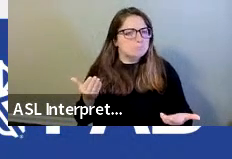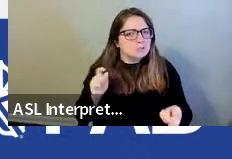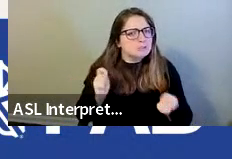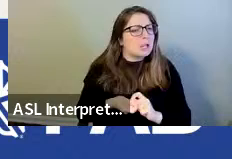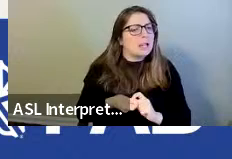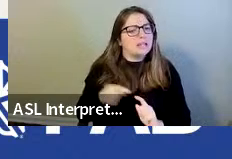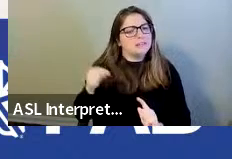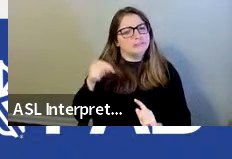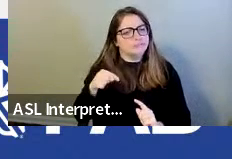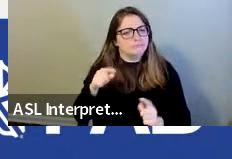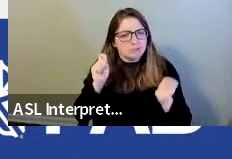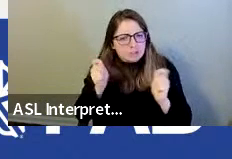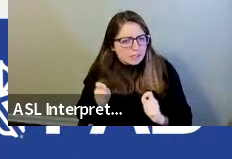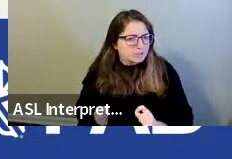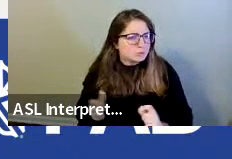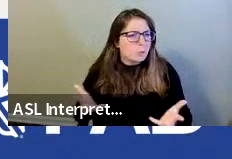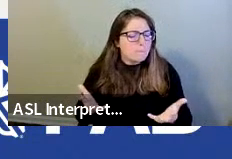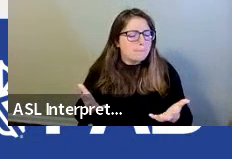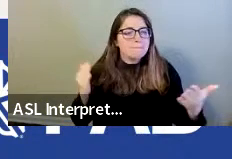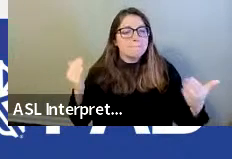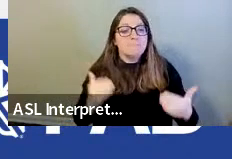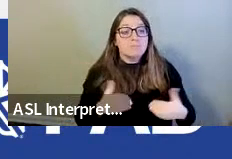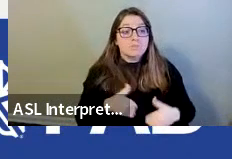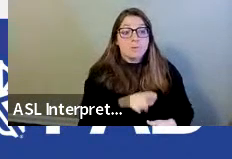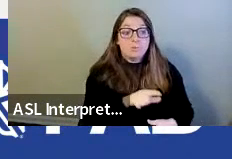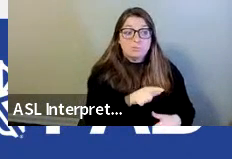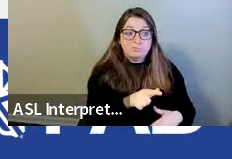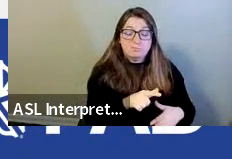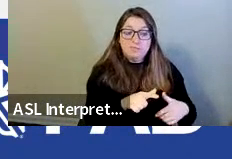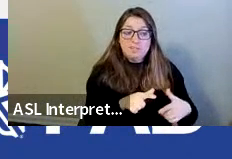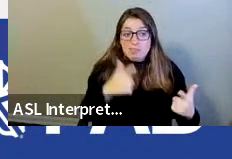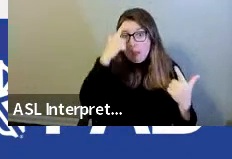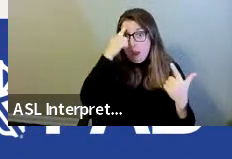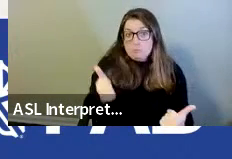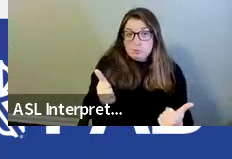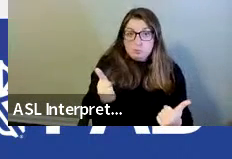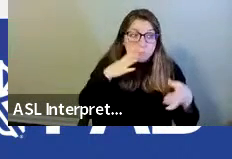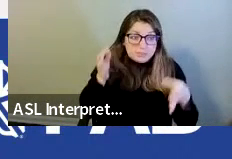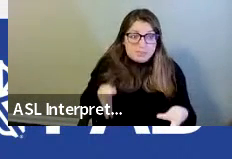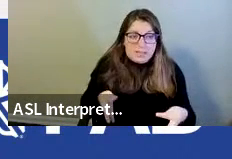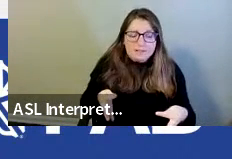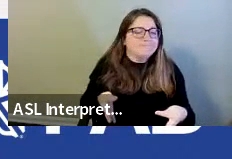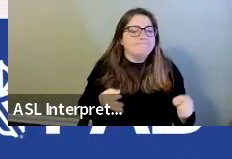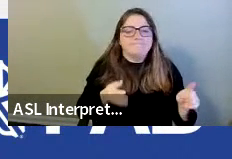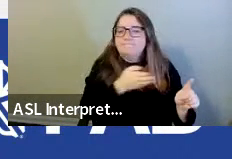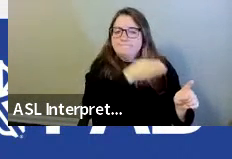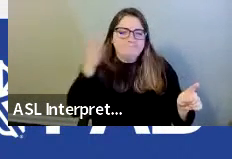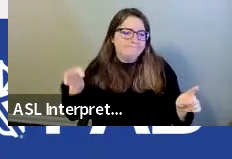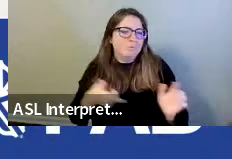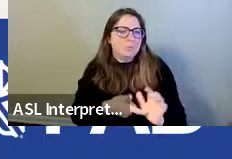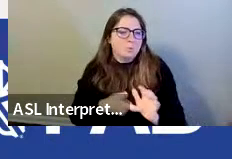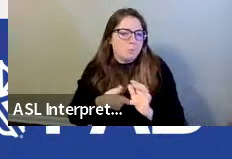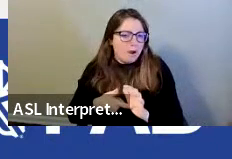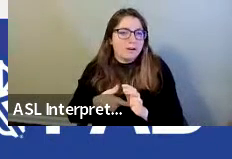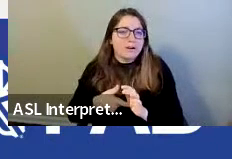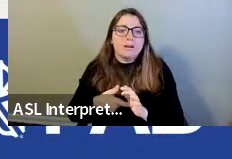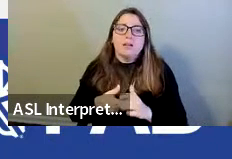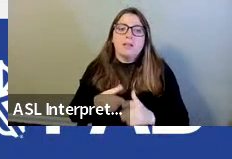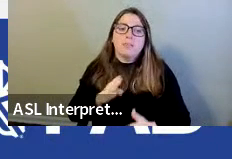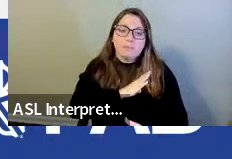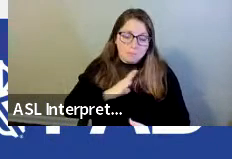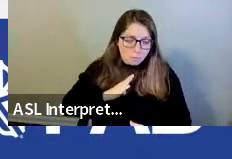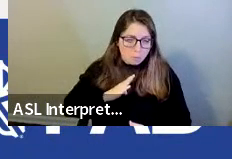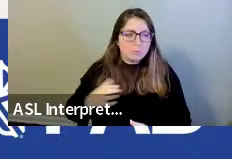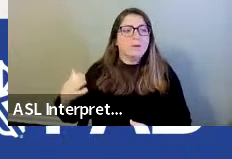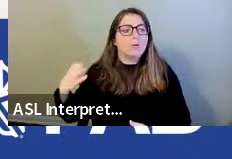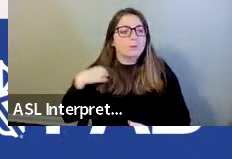with unlimited discretion, we propose a written explanation by the board and the chief. So the board, upon reviewing the